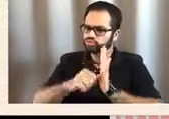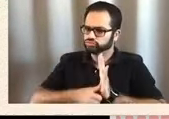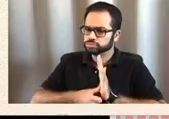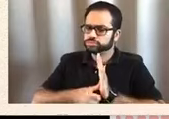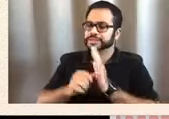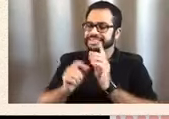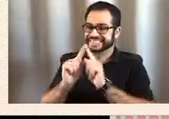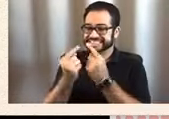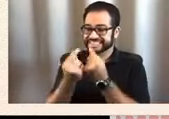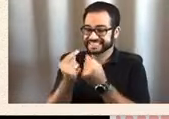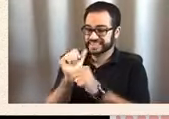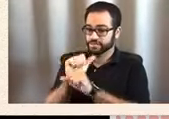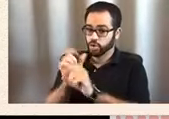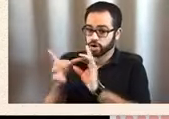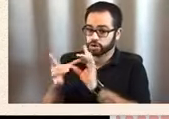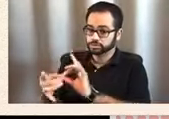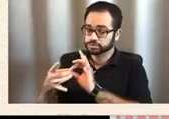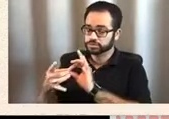importance because